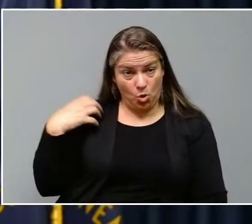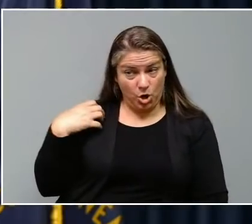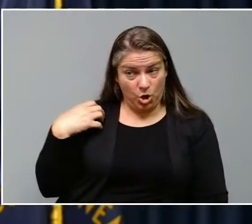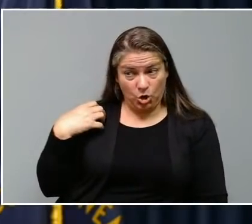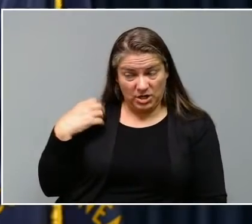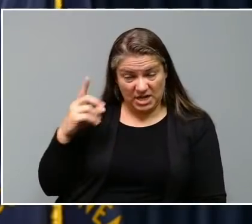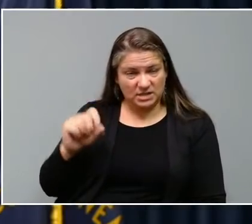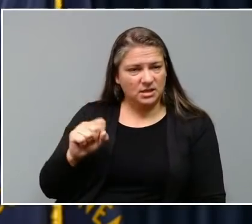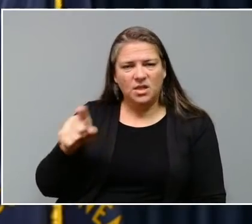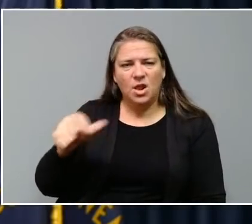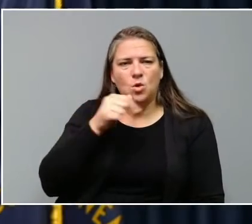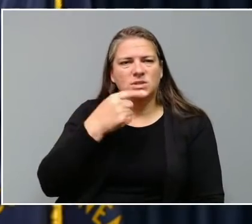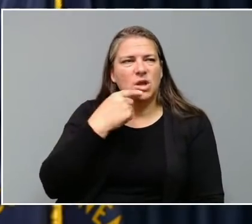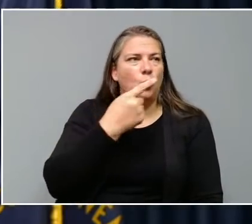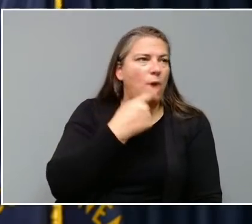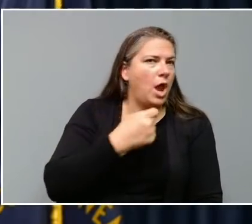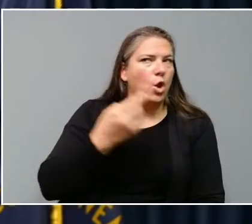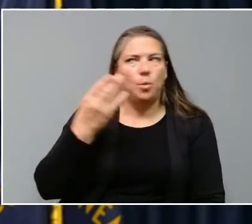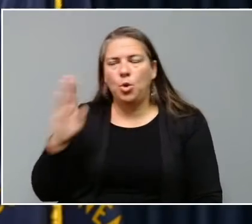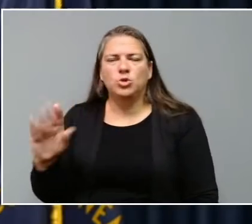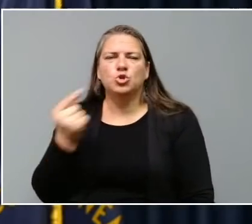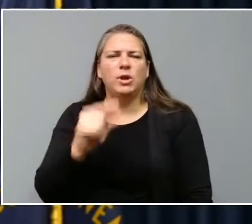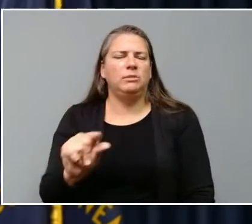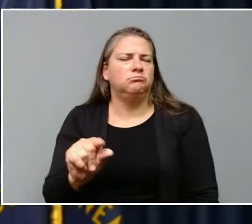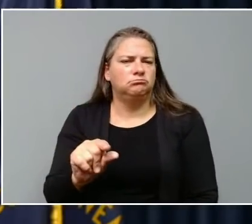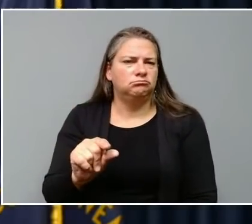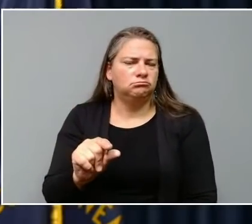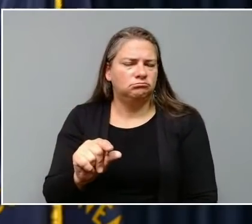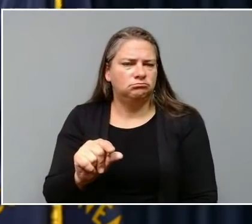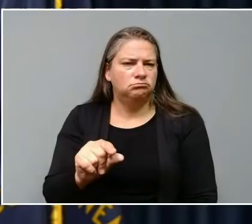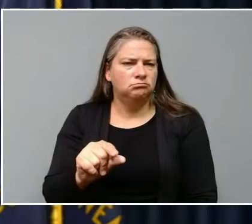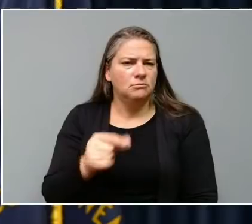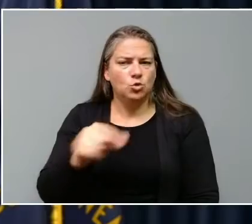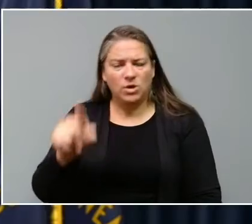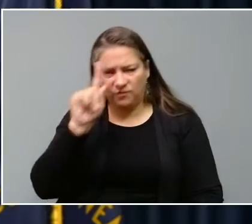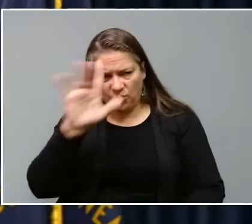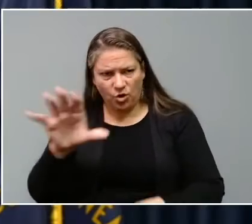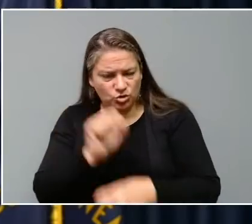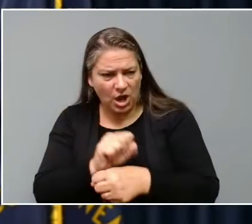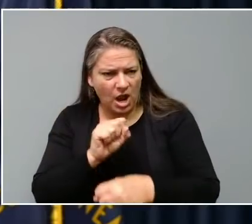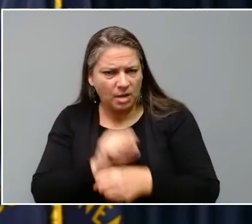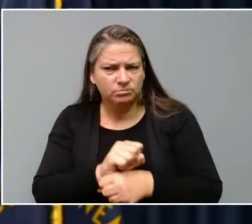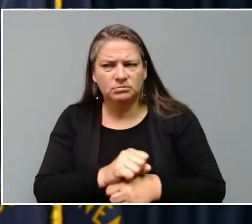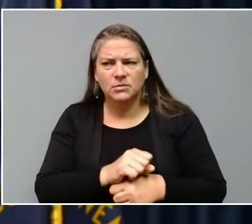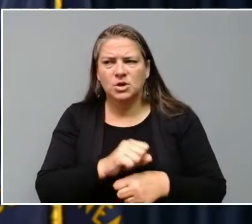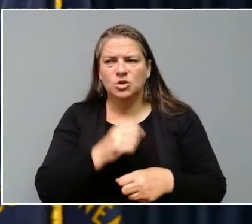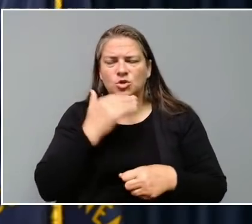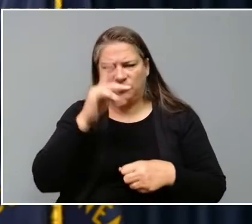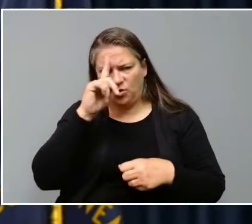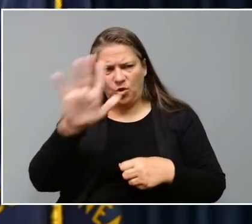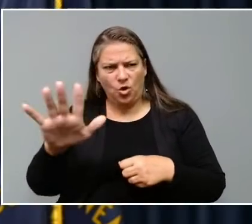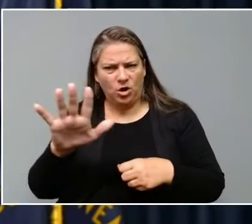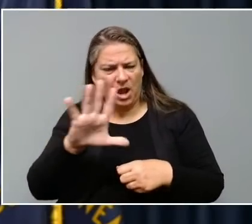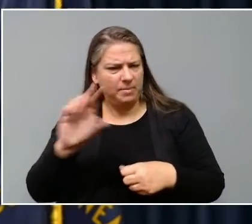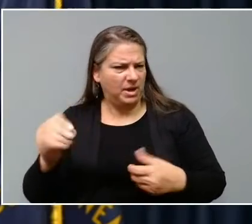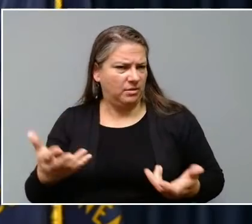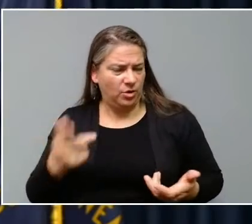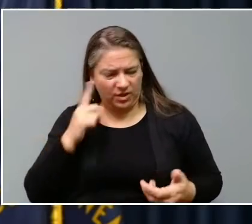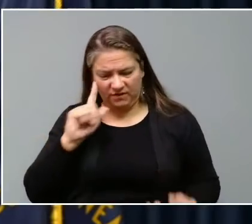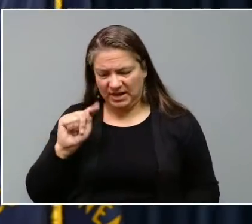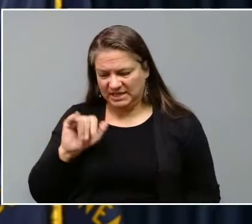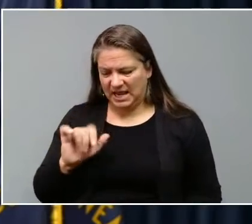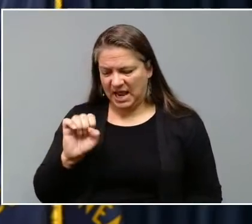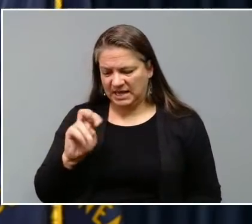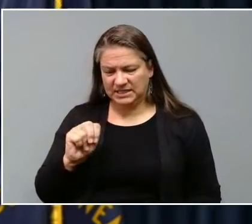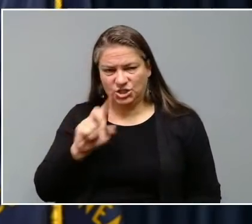green. It's green for the individual about their job, but it's also productivity for the company. You know, I think about Tyson Chicken, which